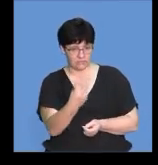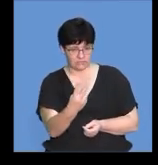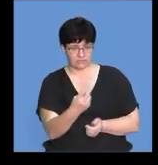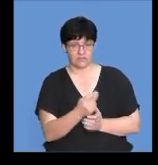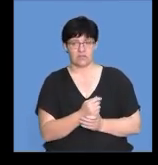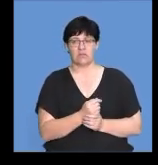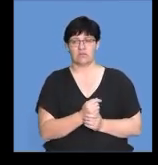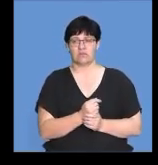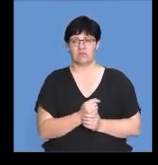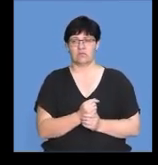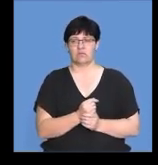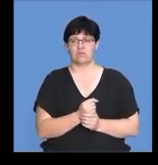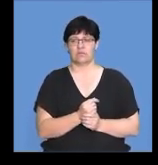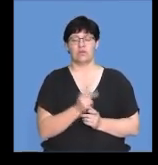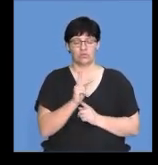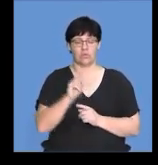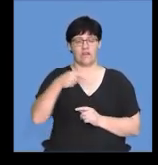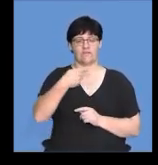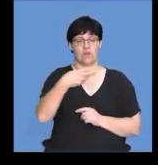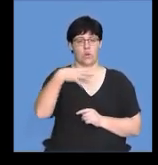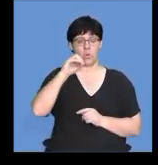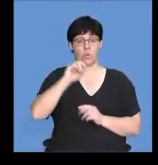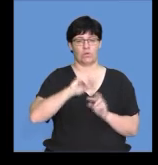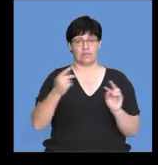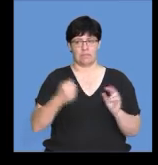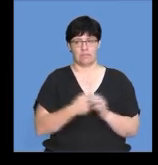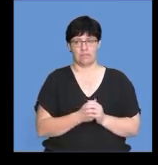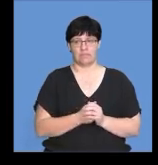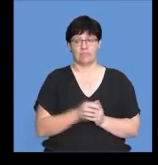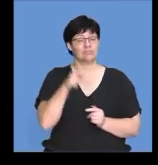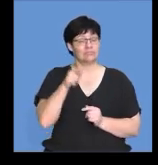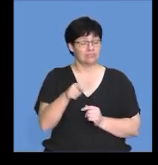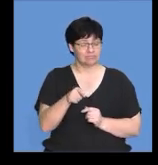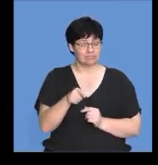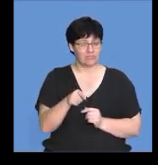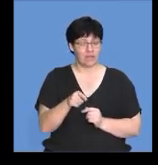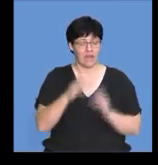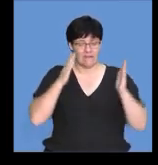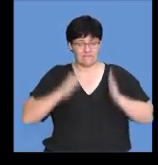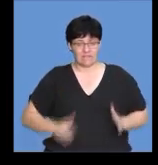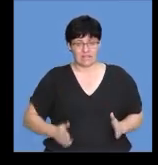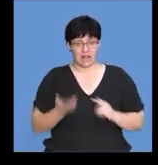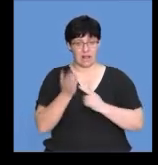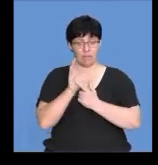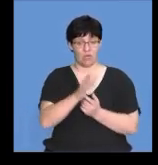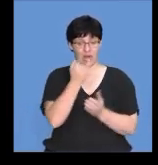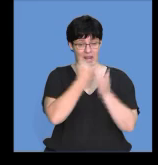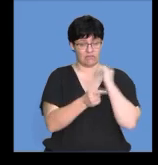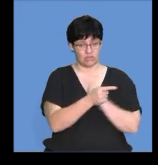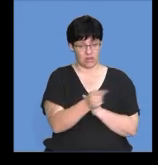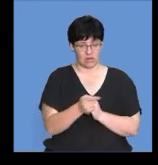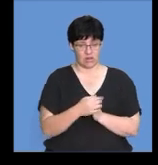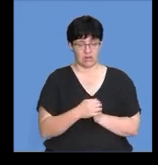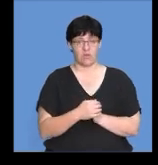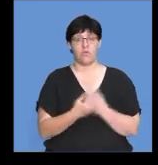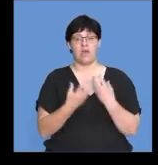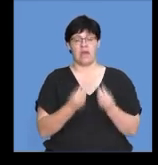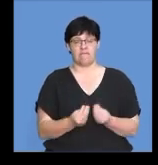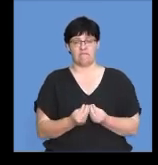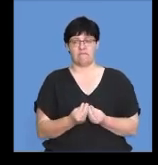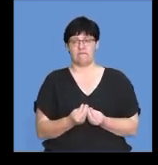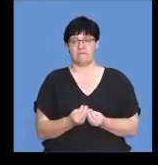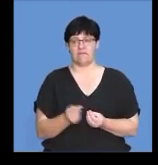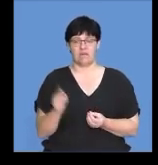ratio into the phenotype ratio. And in this case, the physical appearance of those individuals would be, we have